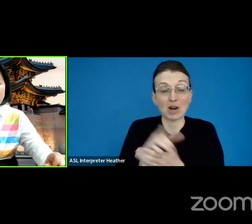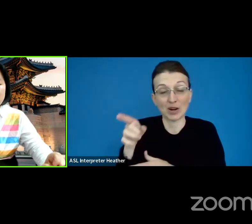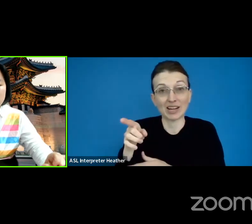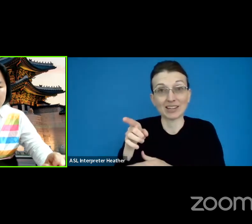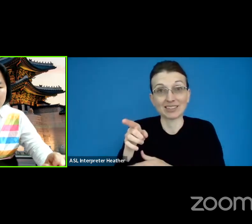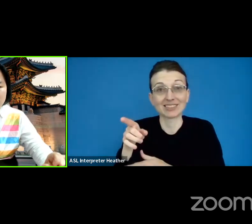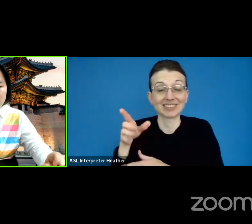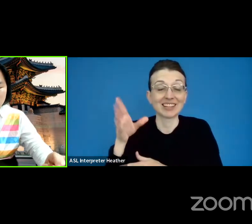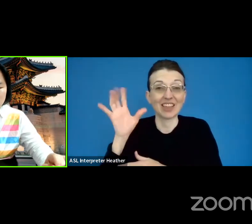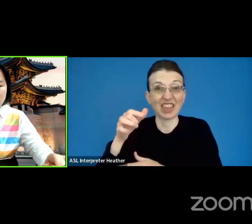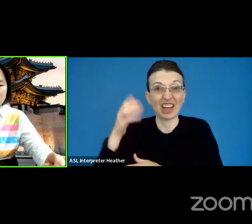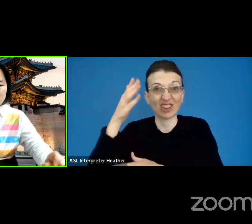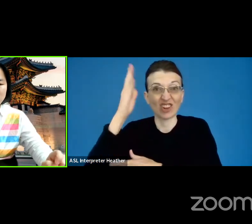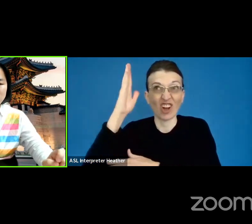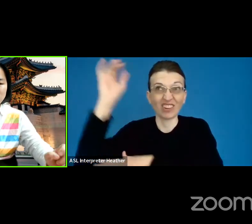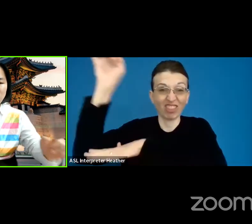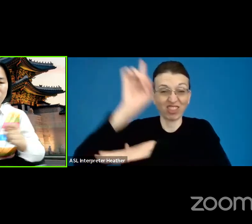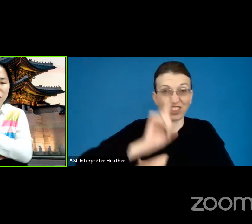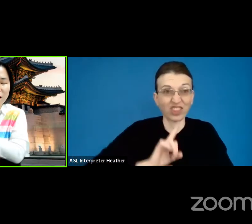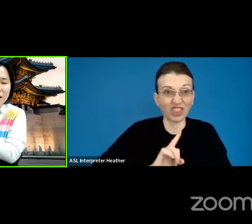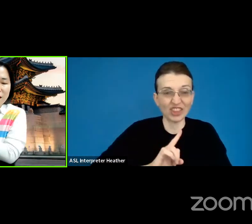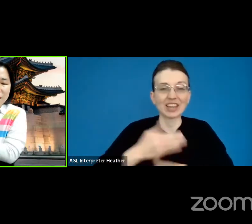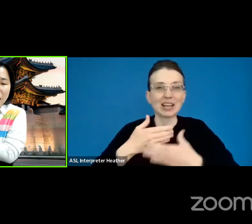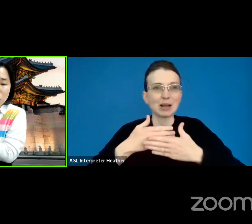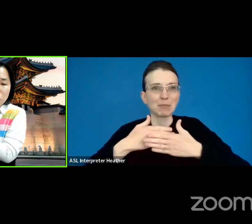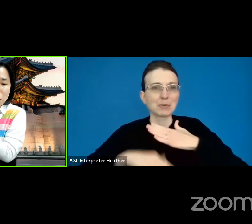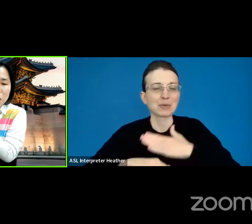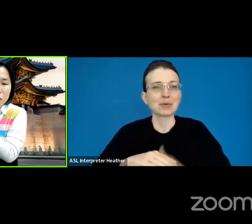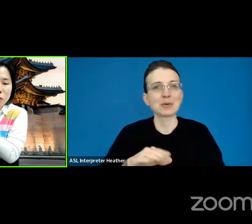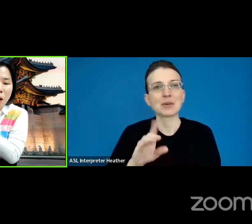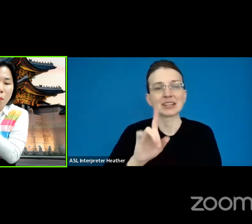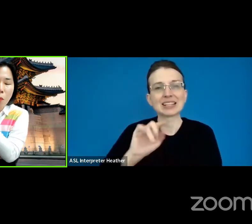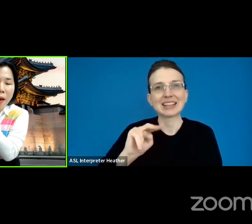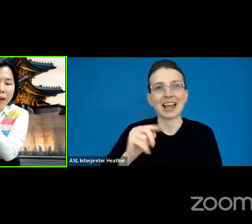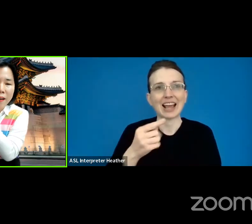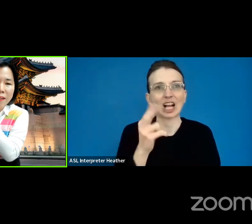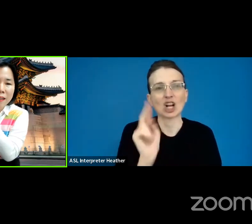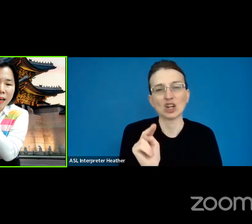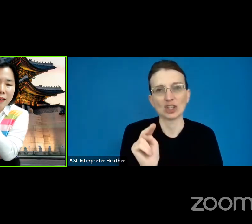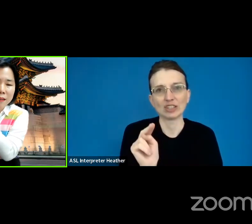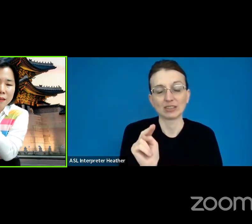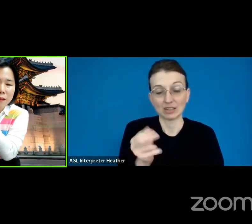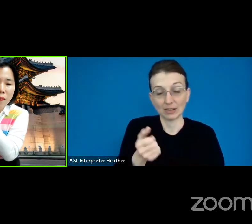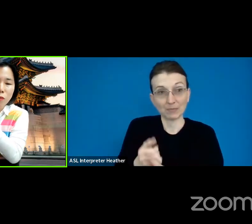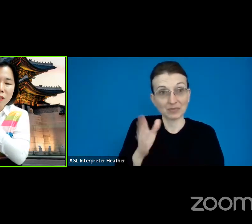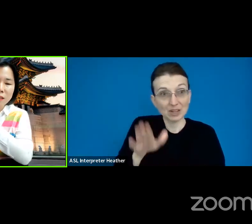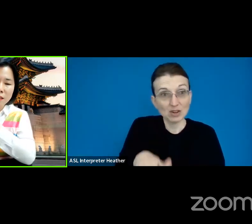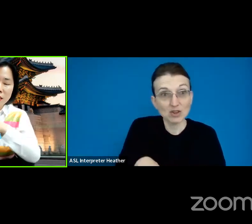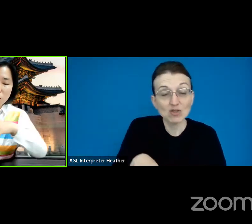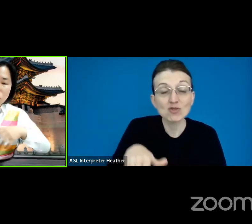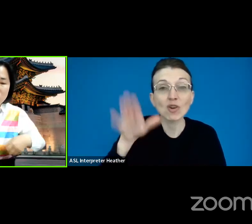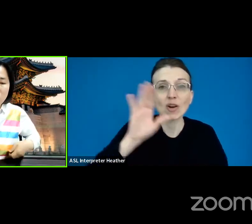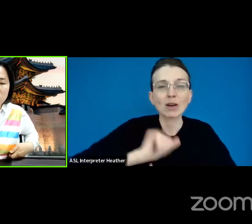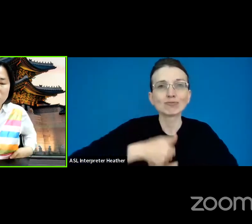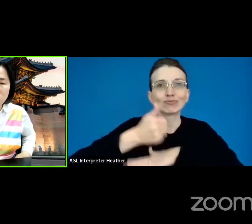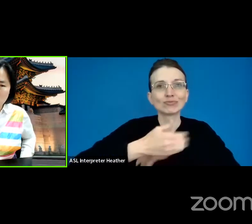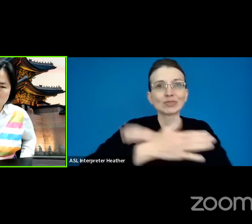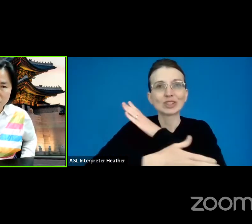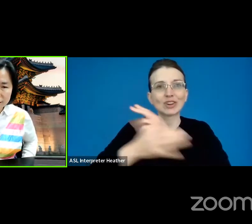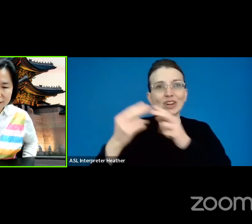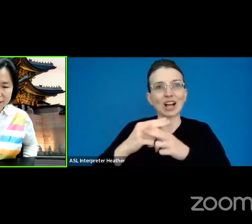and gave birth to Dangun. Dangun grew up well and founded a country